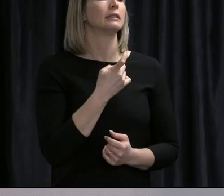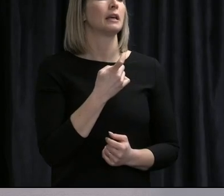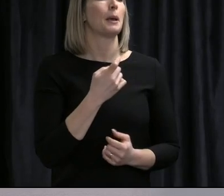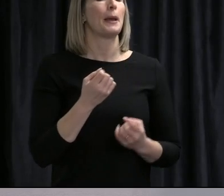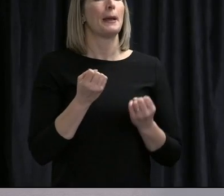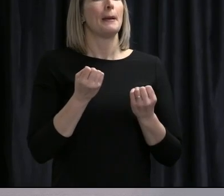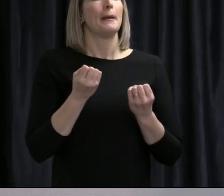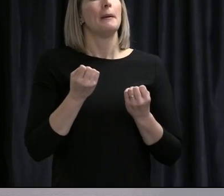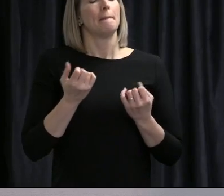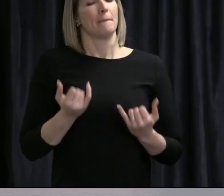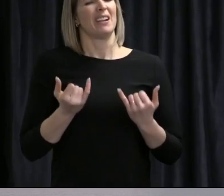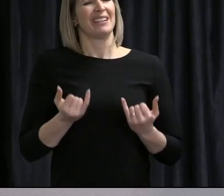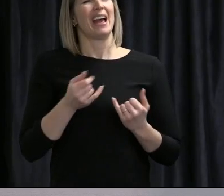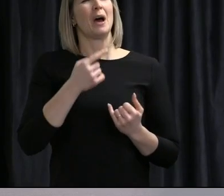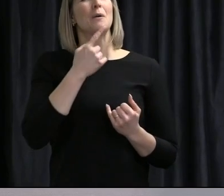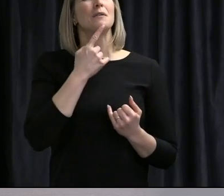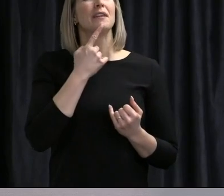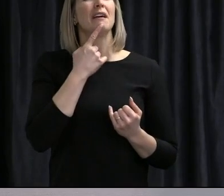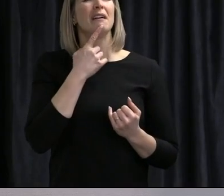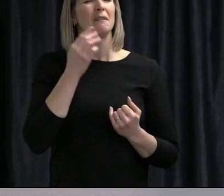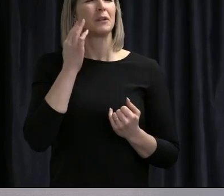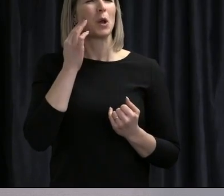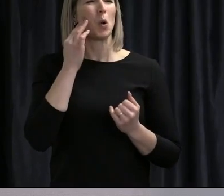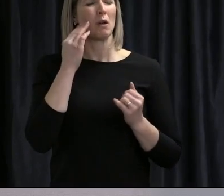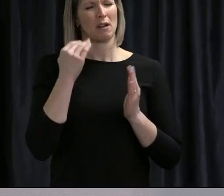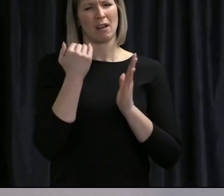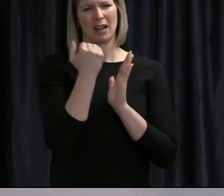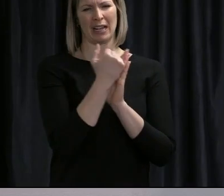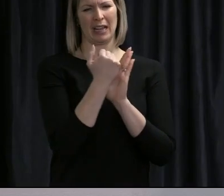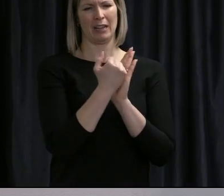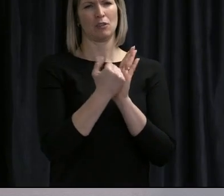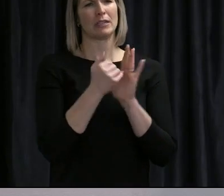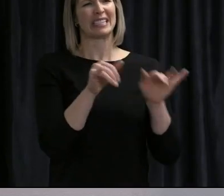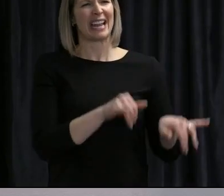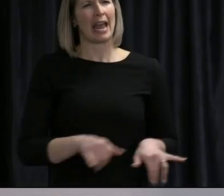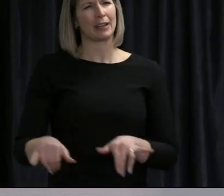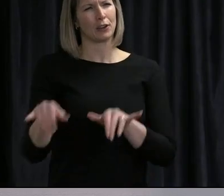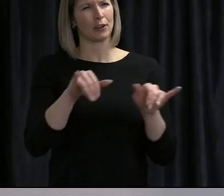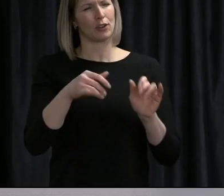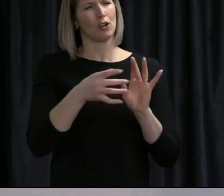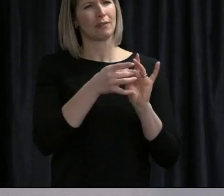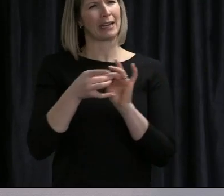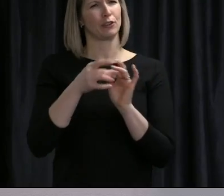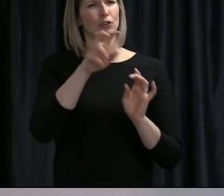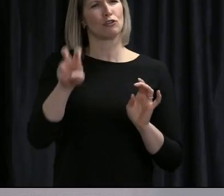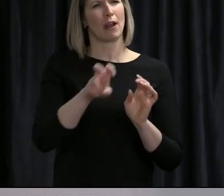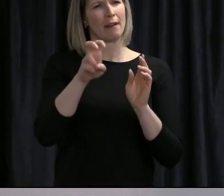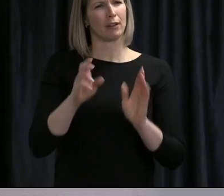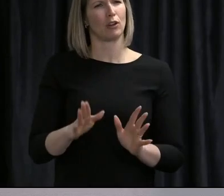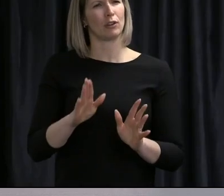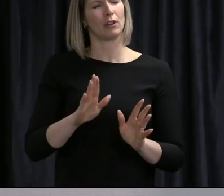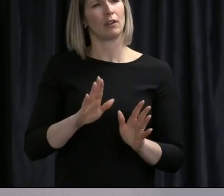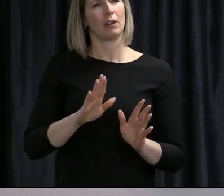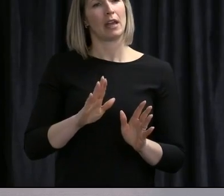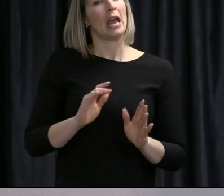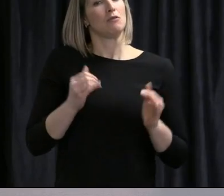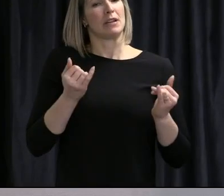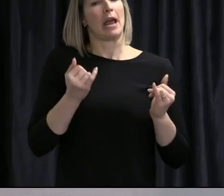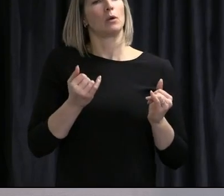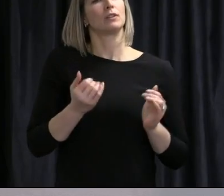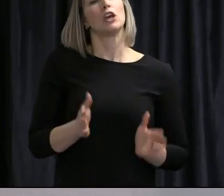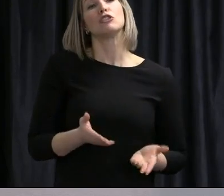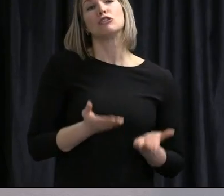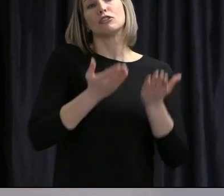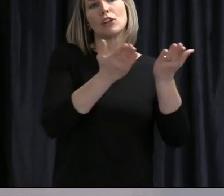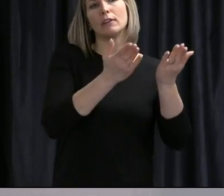voluntary. For example, the returning from overseas. Why not make these mandatory? We've heard anecdotal evidence from people in the community saying,